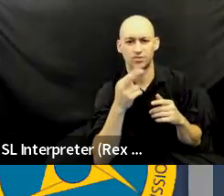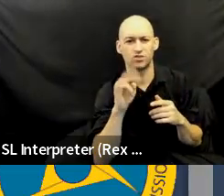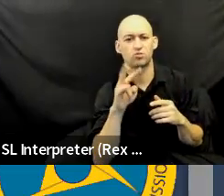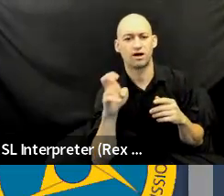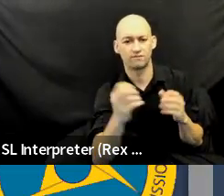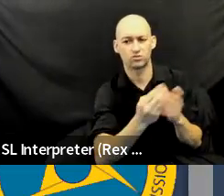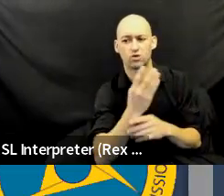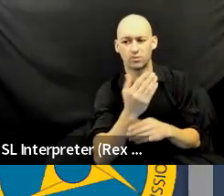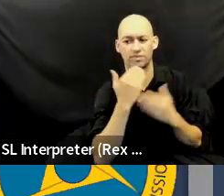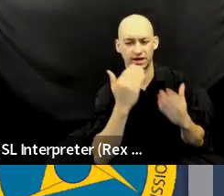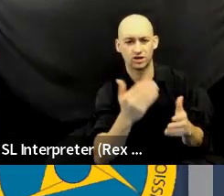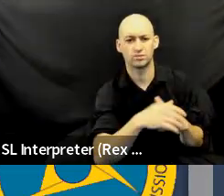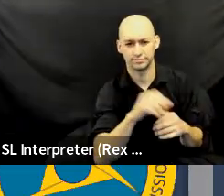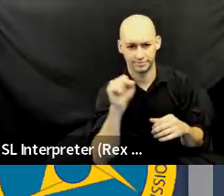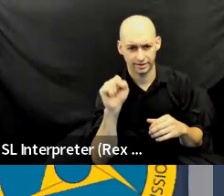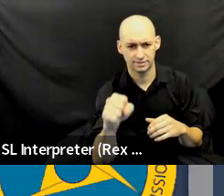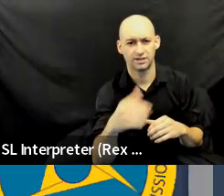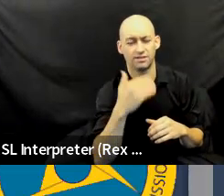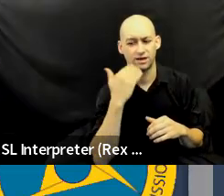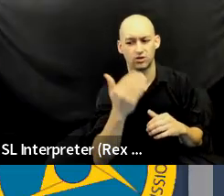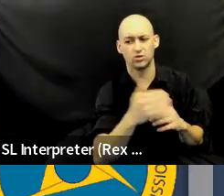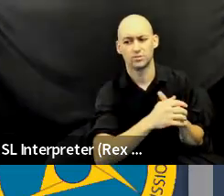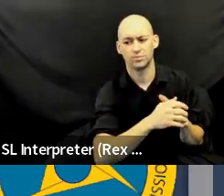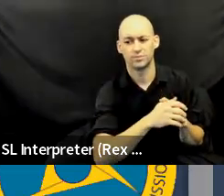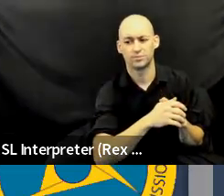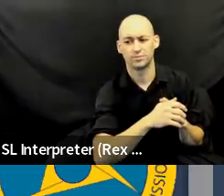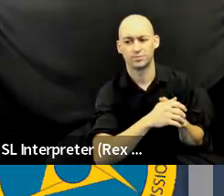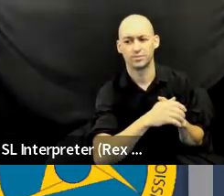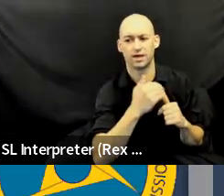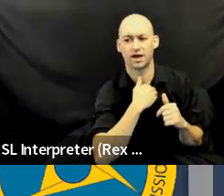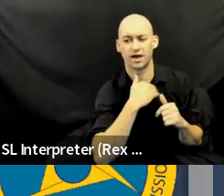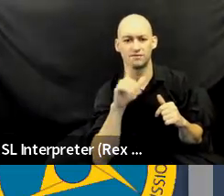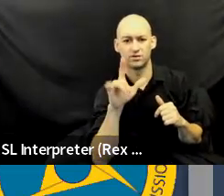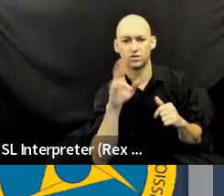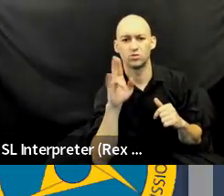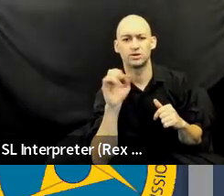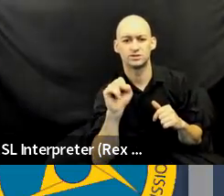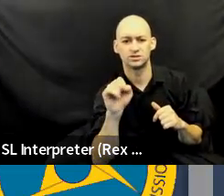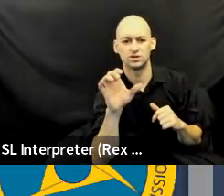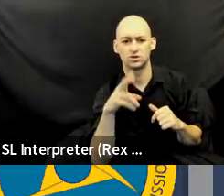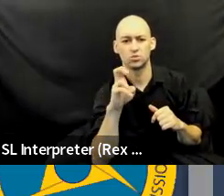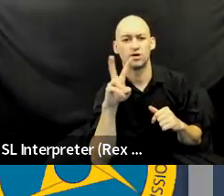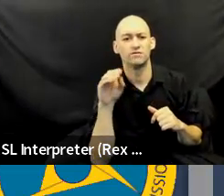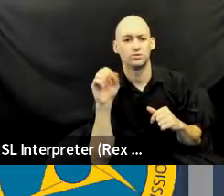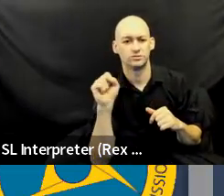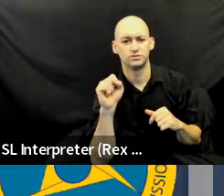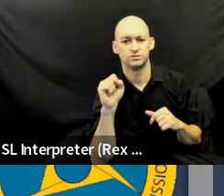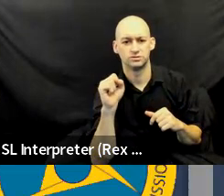Yes, thank you. So we have Luis Cuevas.